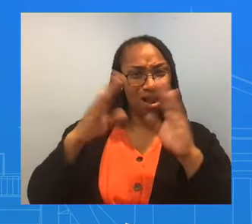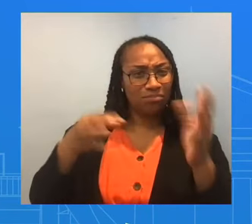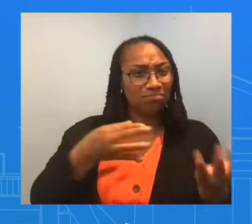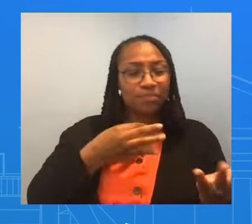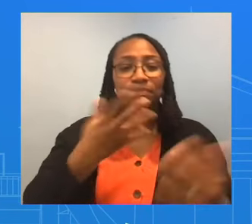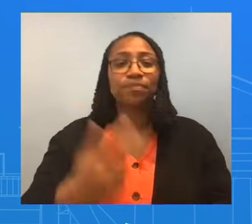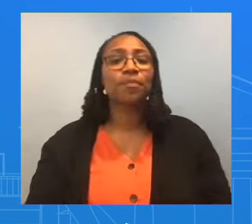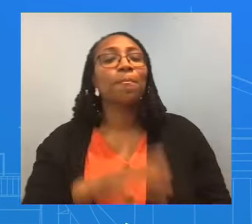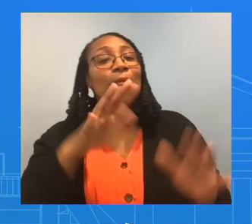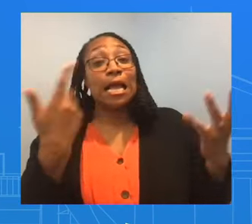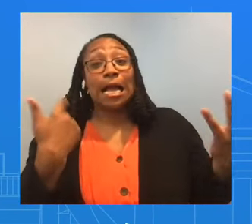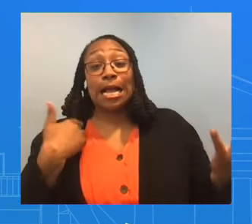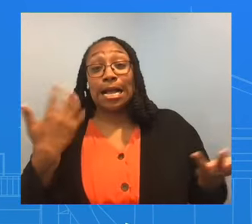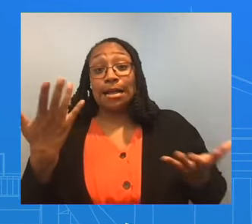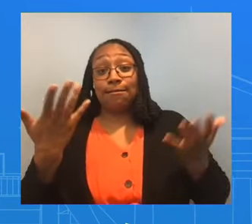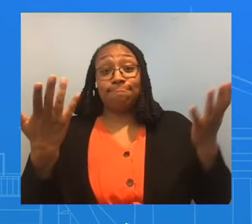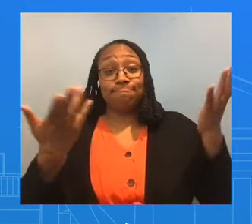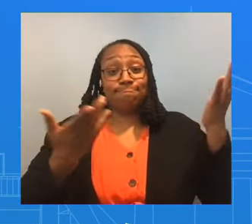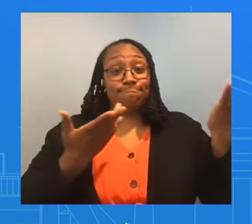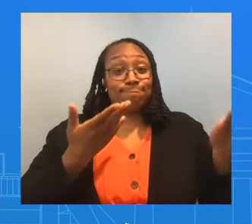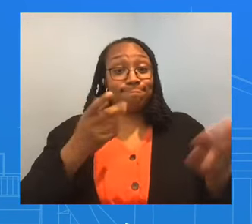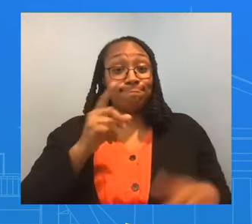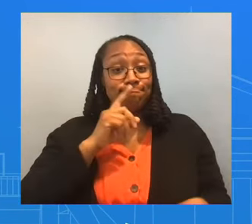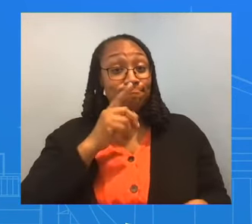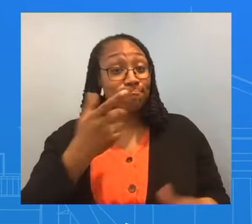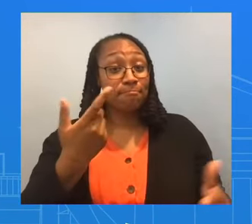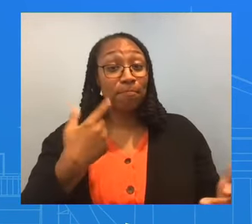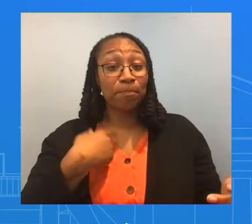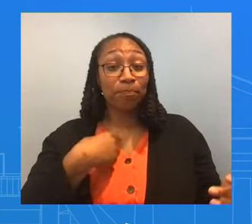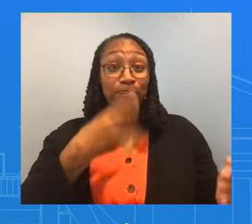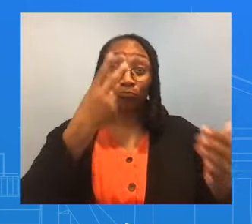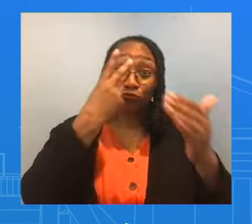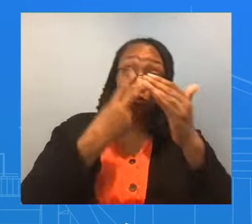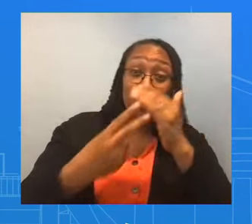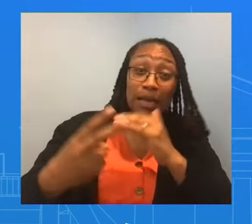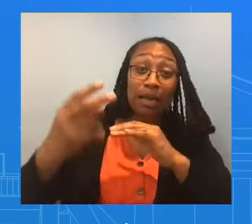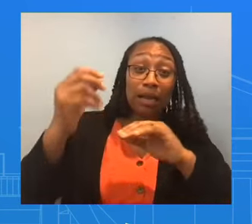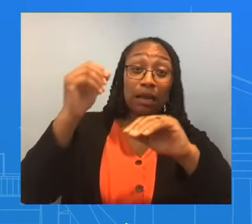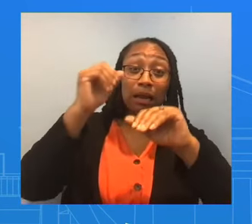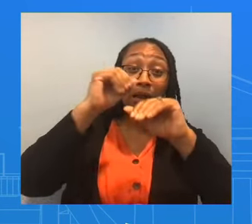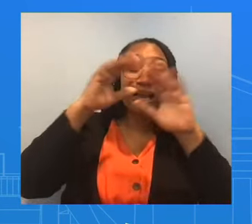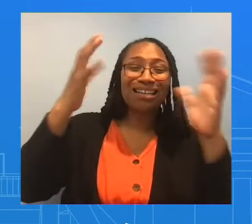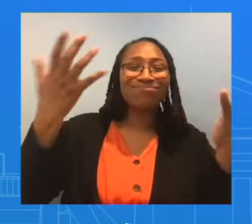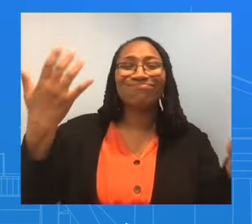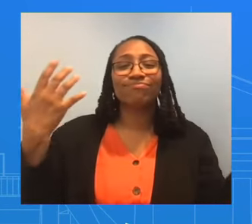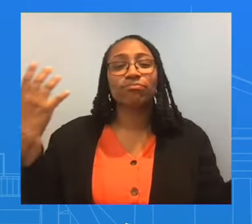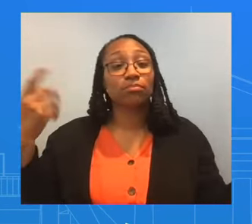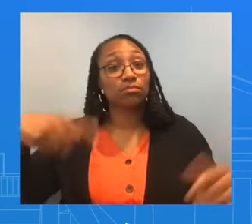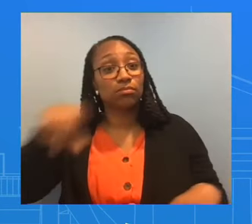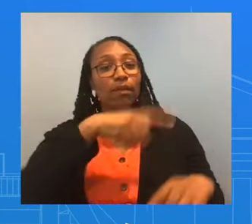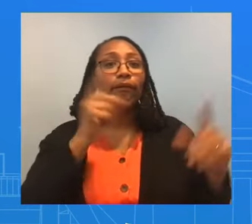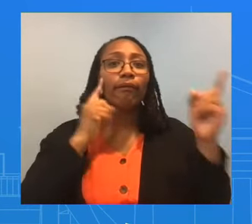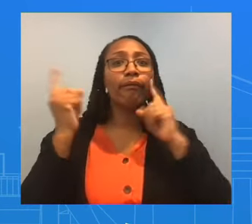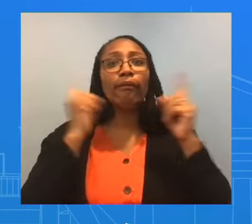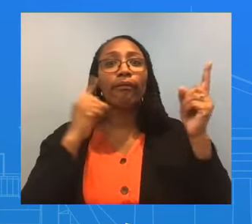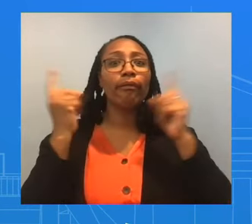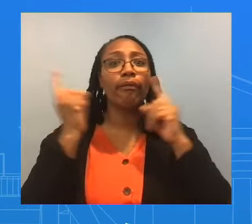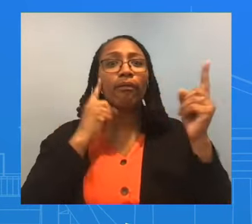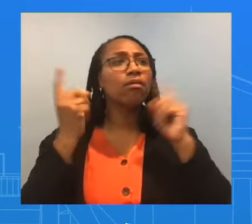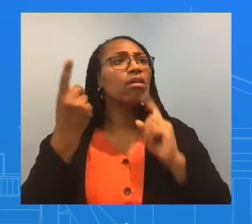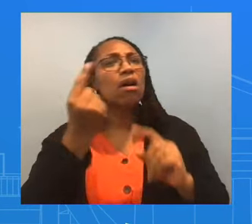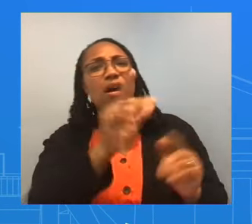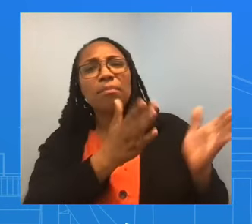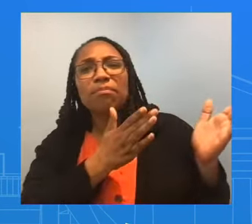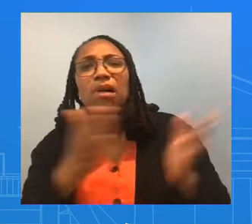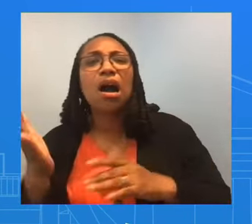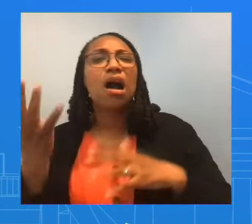predict from here. As you know, and you've heard us say this many times before, we believe that the plans that the president, the economic policy plans